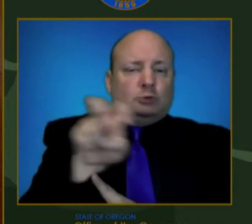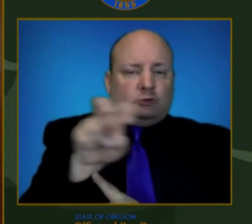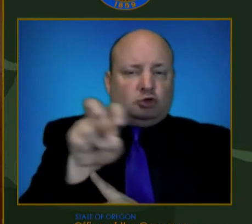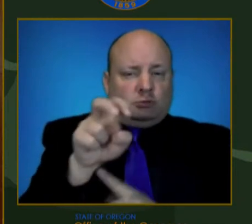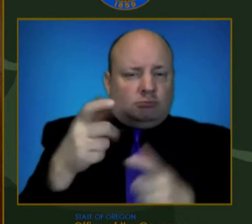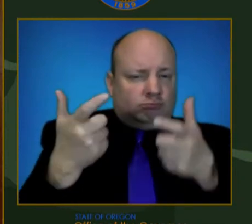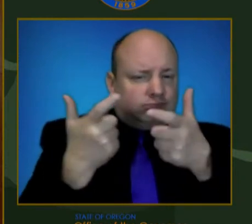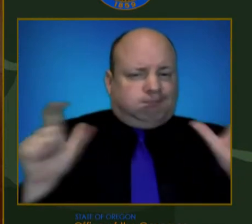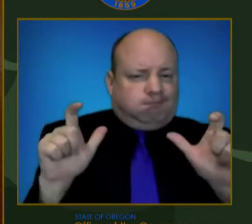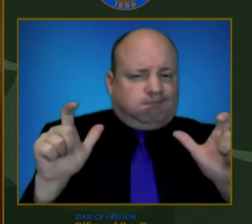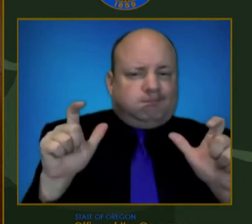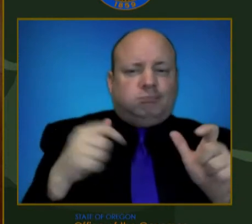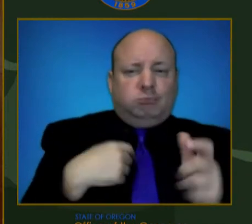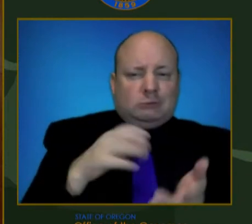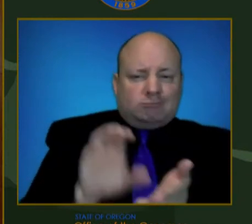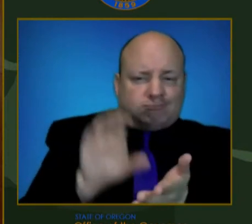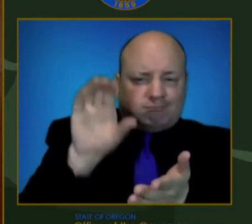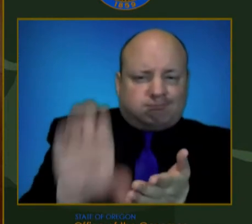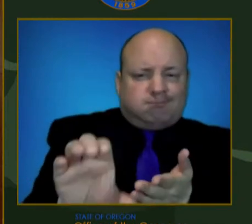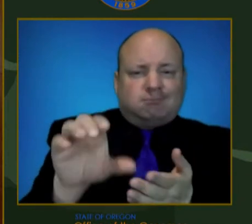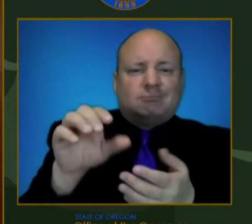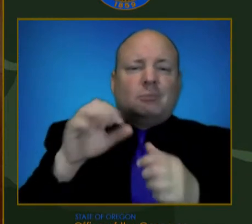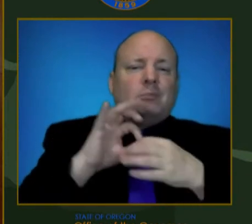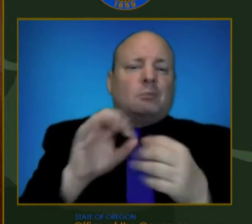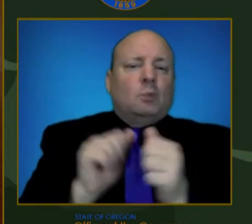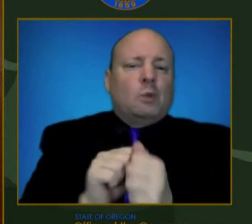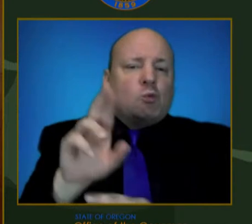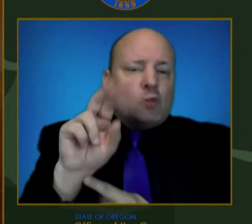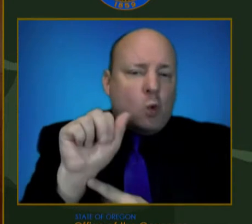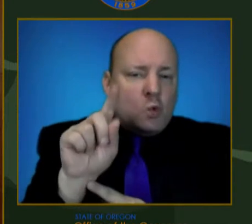roads, rails, bridges, and ports.